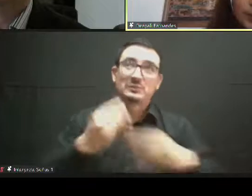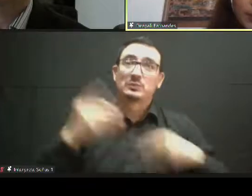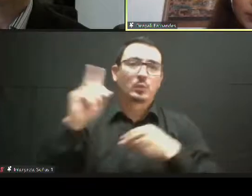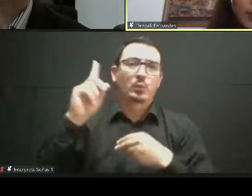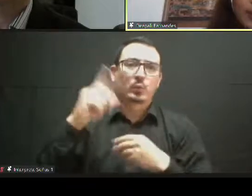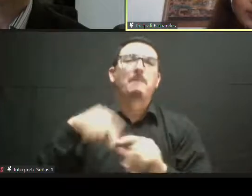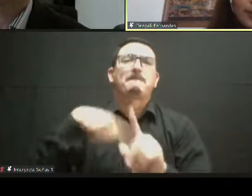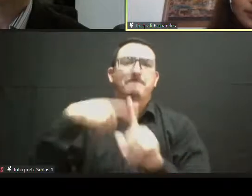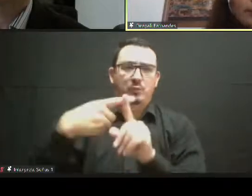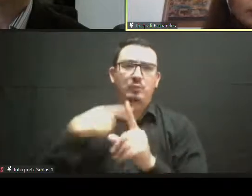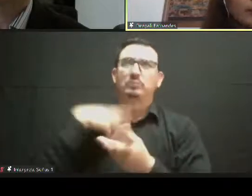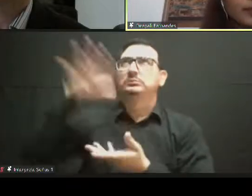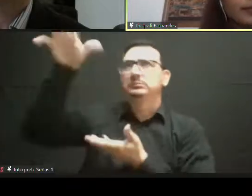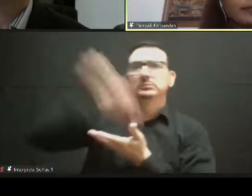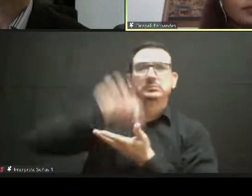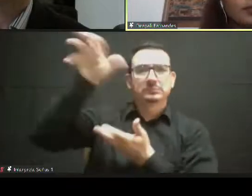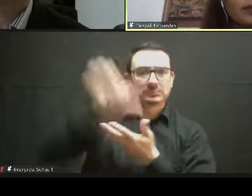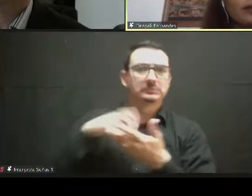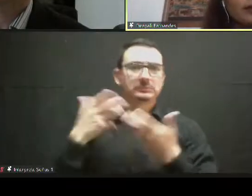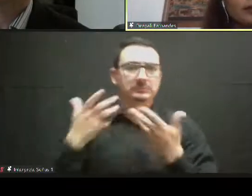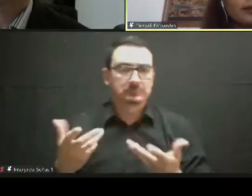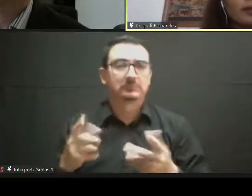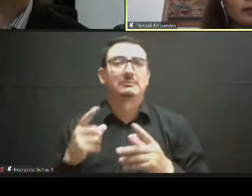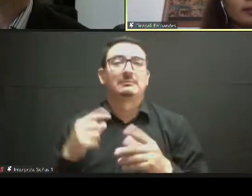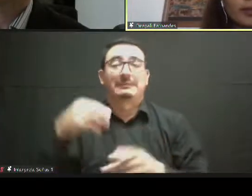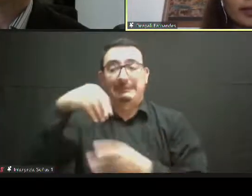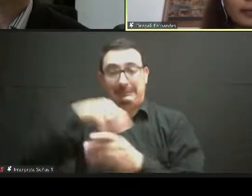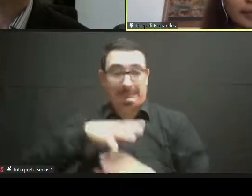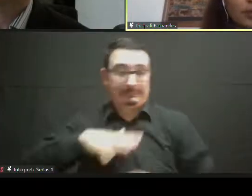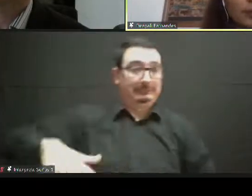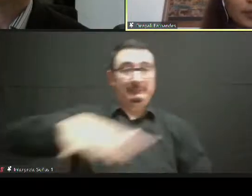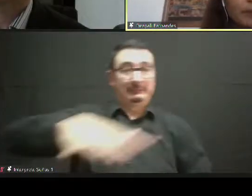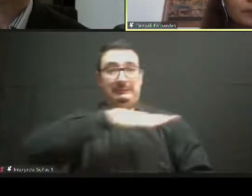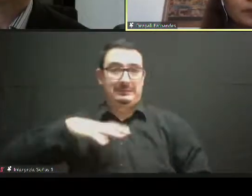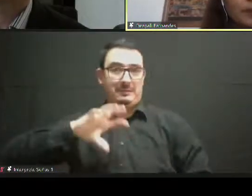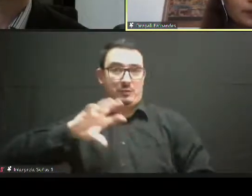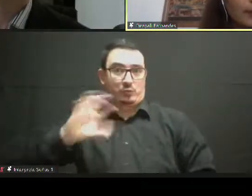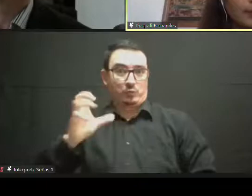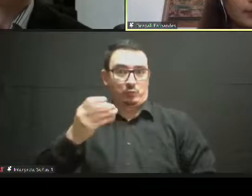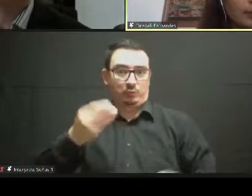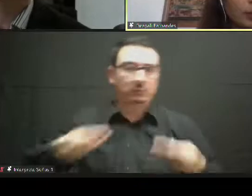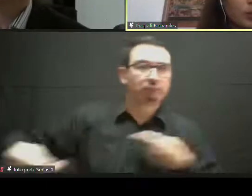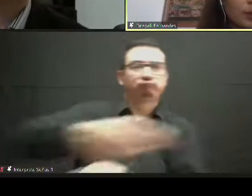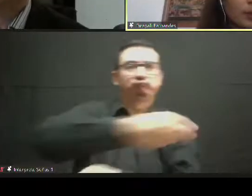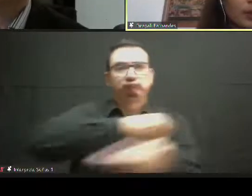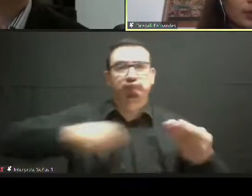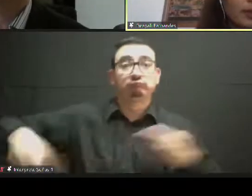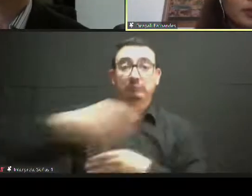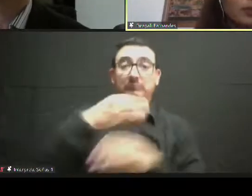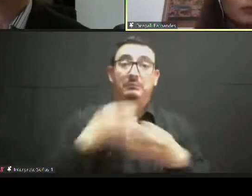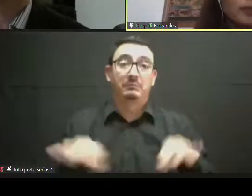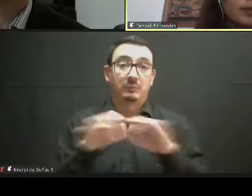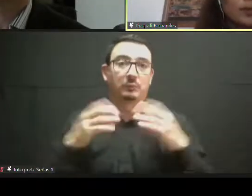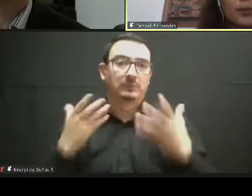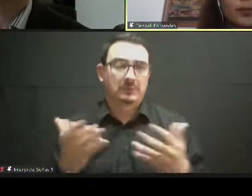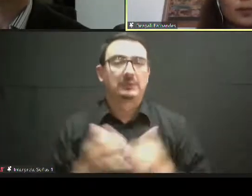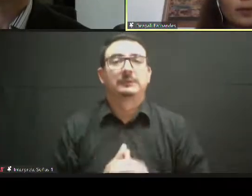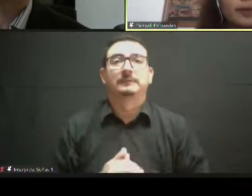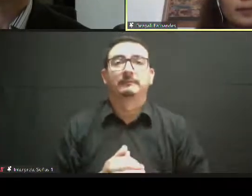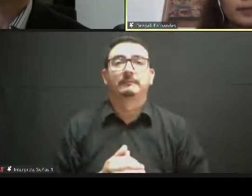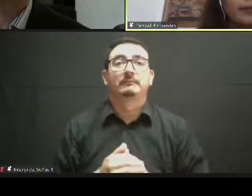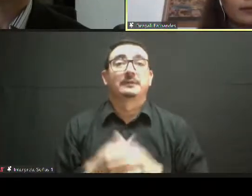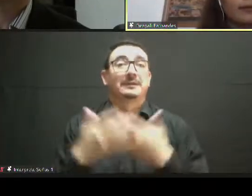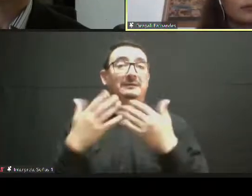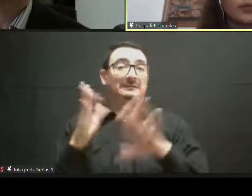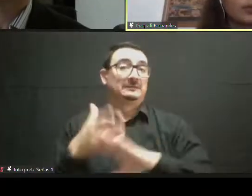own consumers, basically. I mean, Yaniv talked about building up national competitiveness, and I think this is important. I mean, COVID has taught us one thing, and